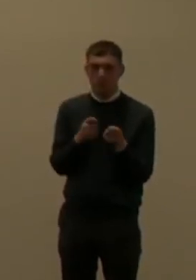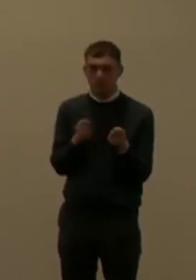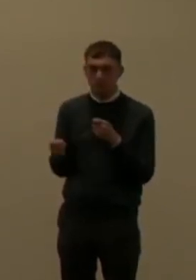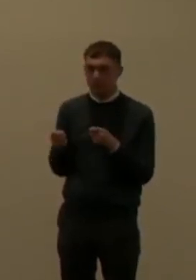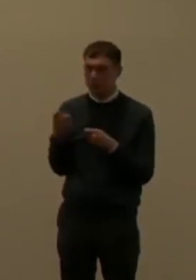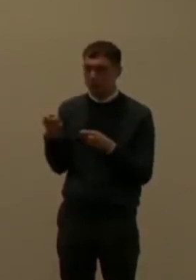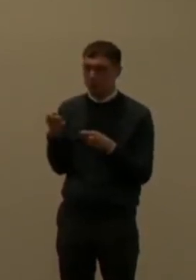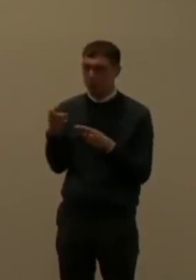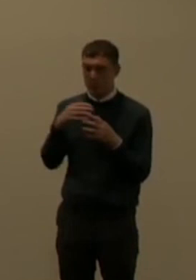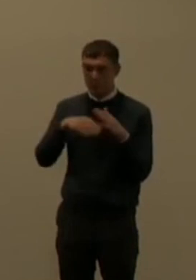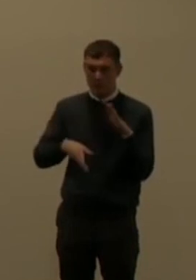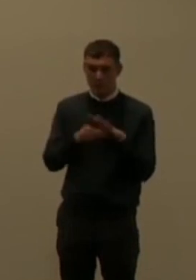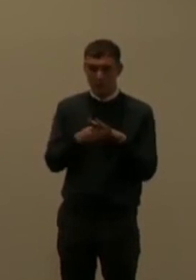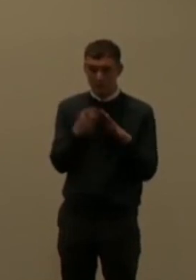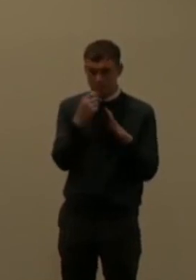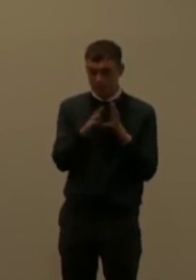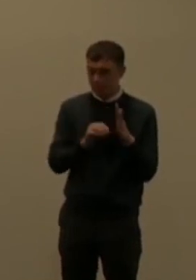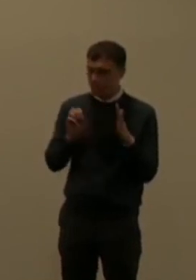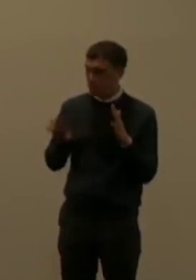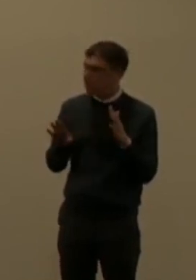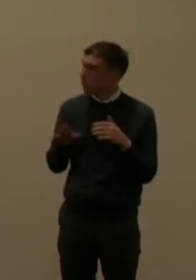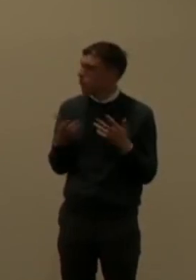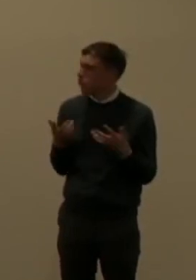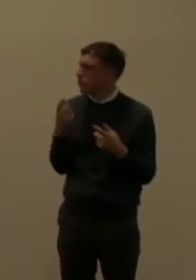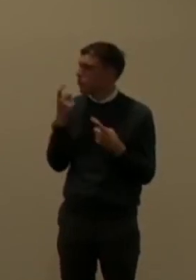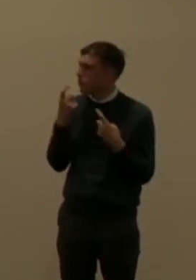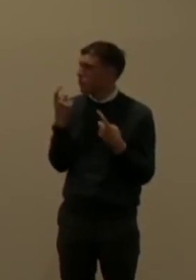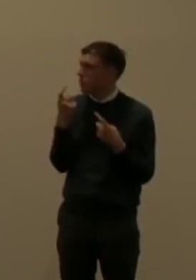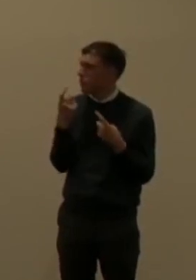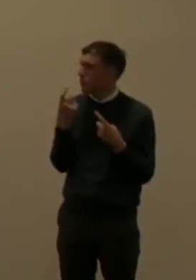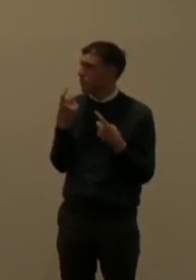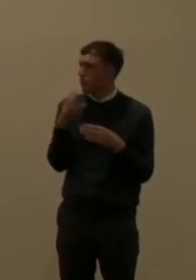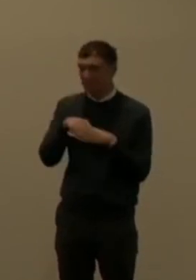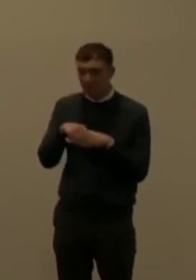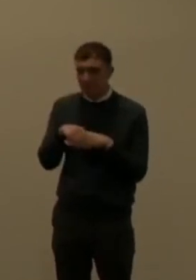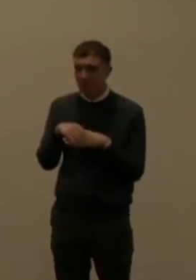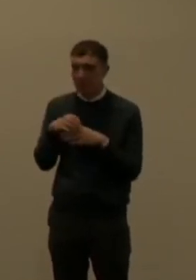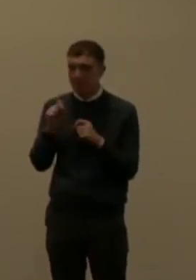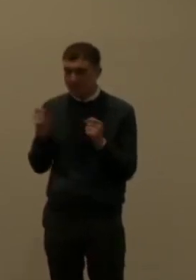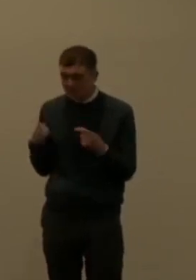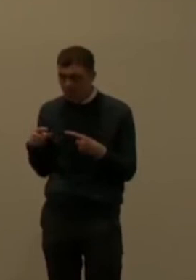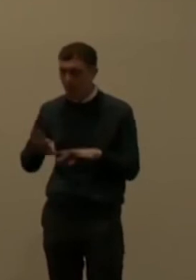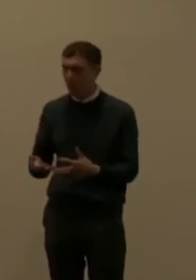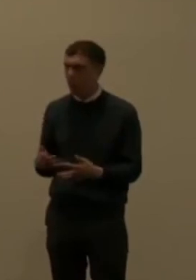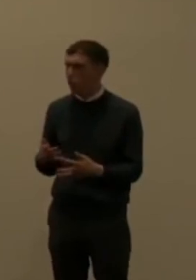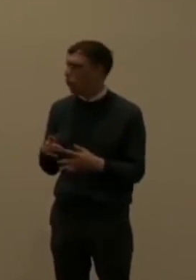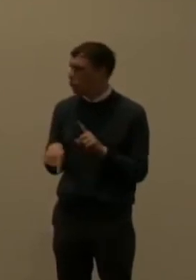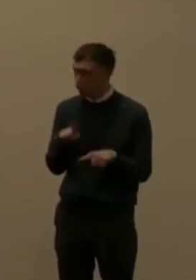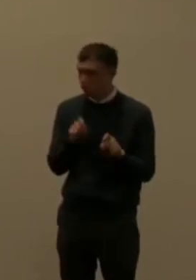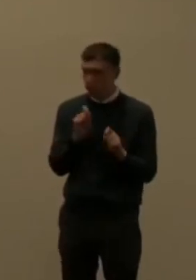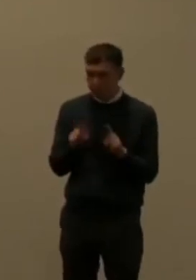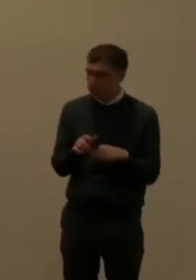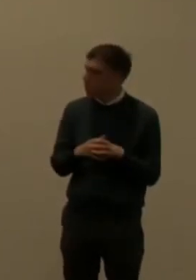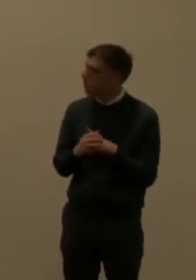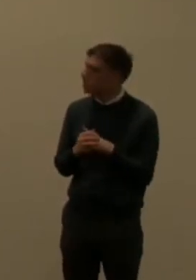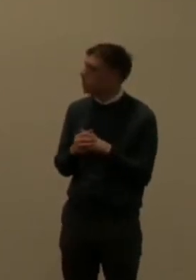the cloud, so that I can really see, and we can imagine that we can send it as an attachment in an email or so on. So we are sure that